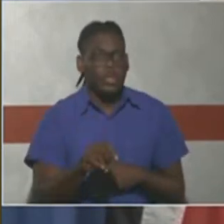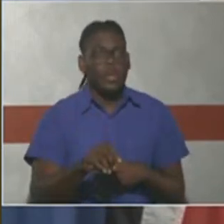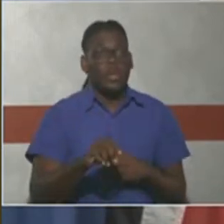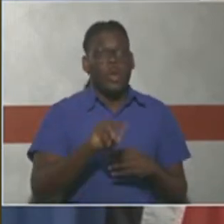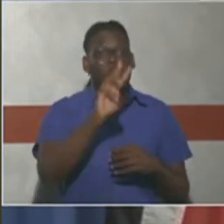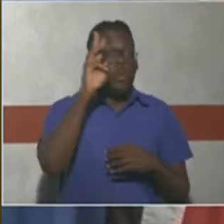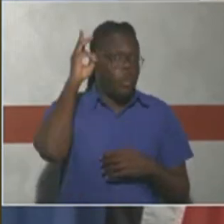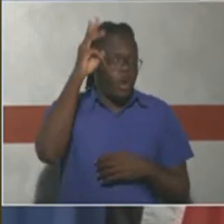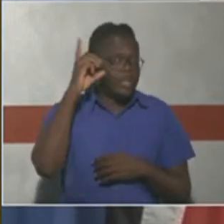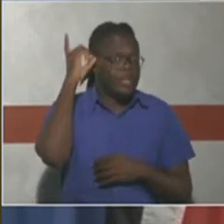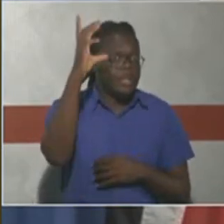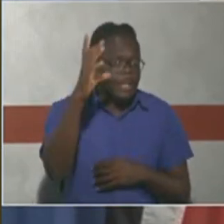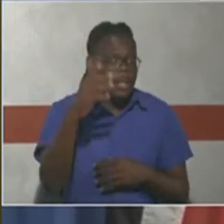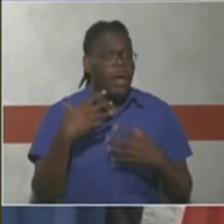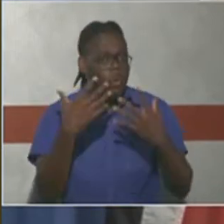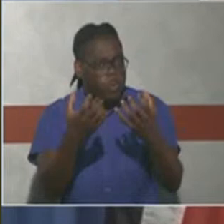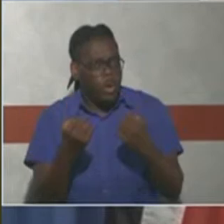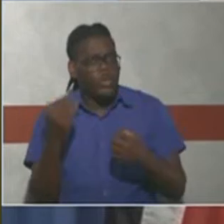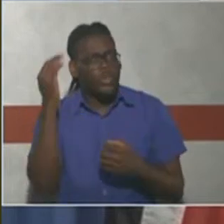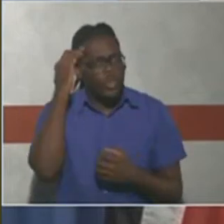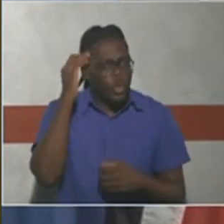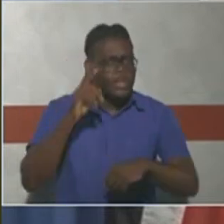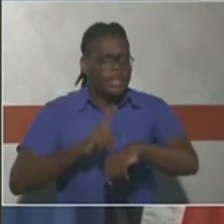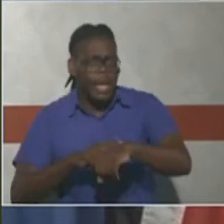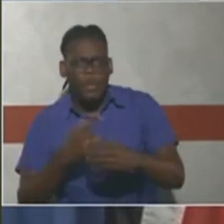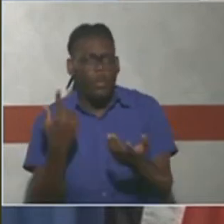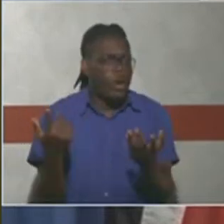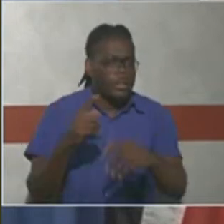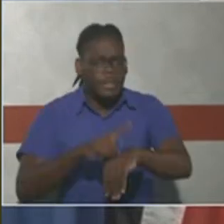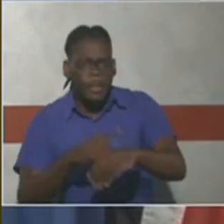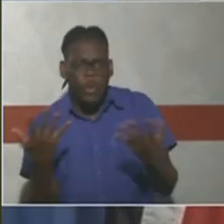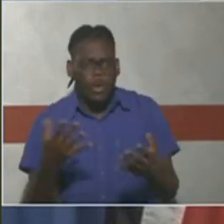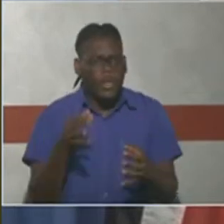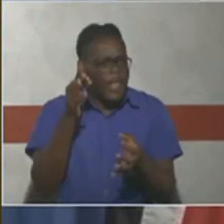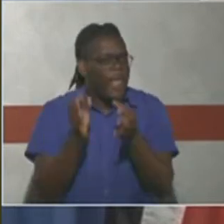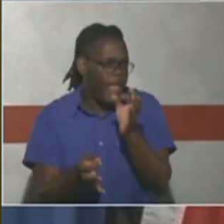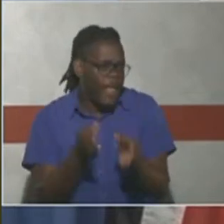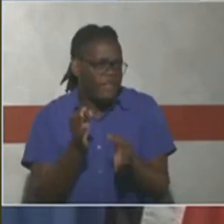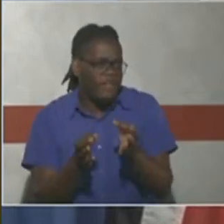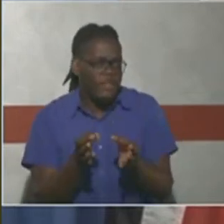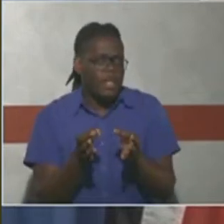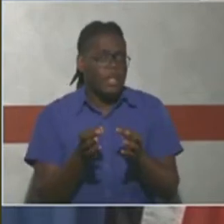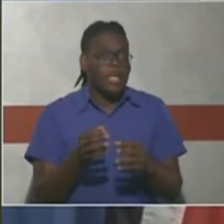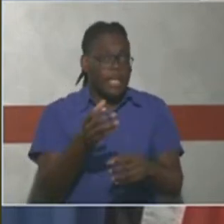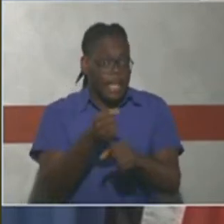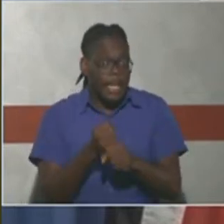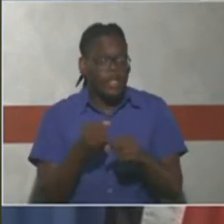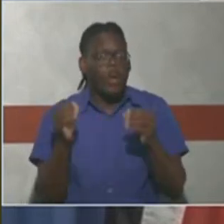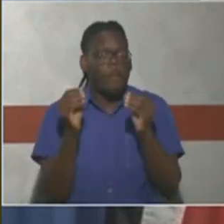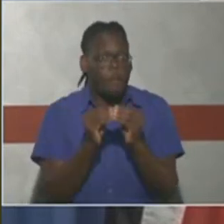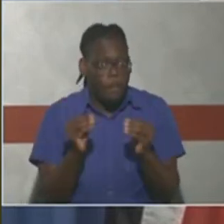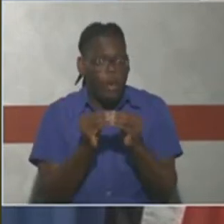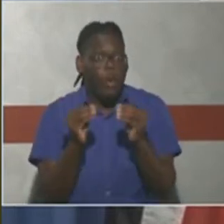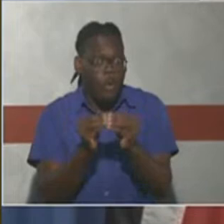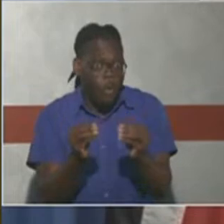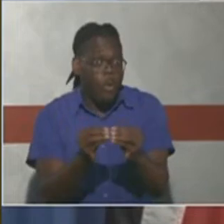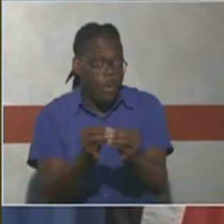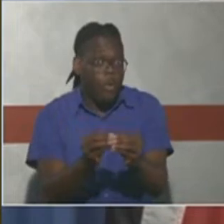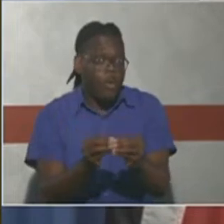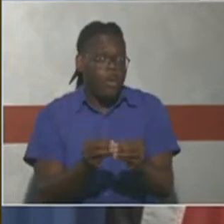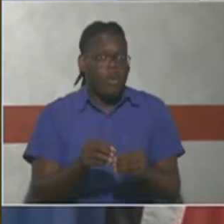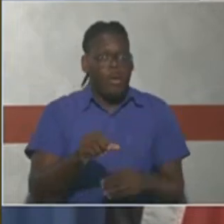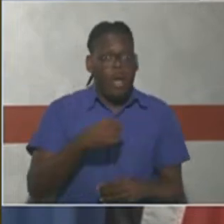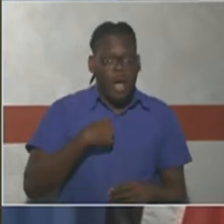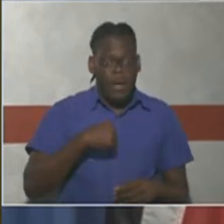know that the price of fuel would come down if the market is better supplied, and so on. So it's a question that needs